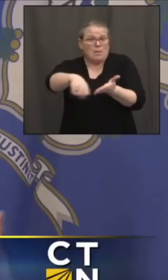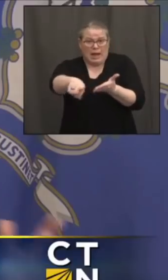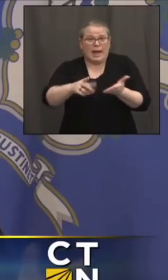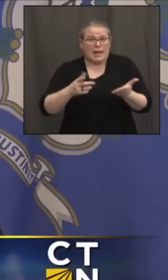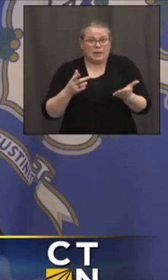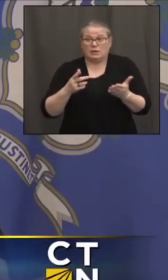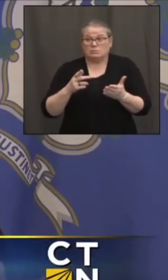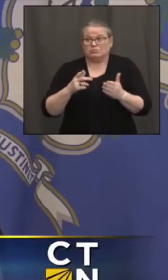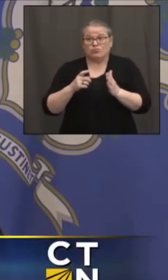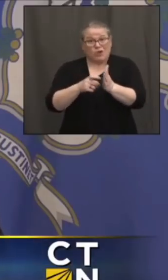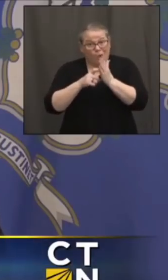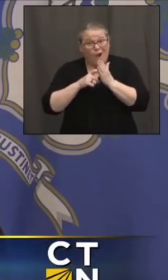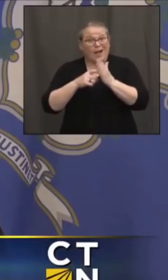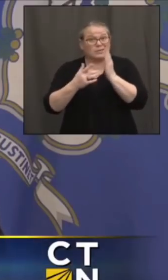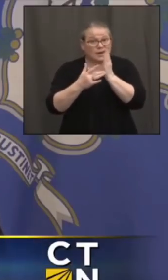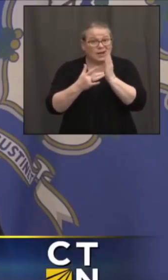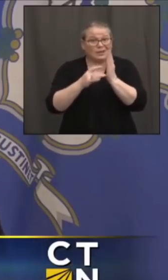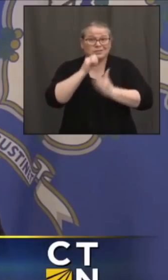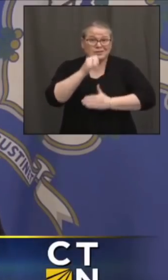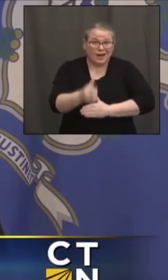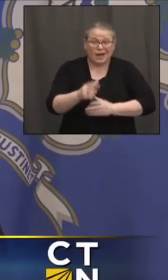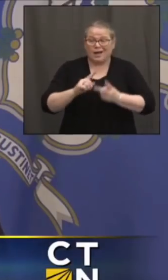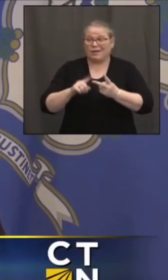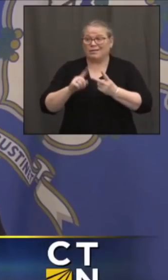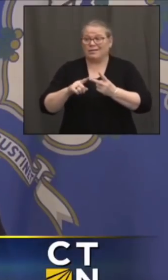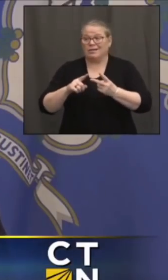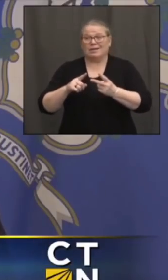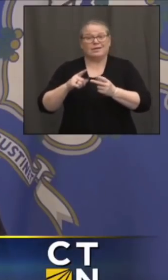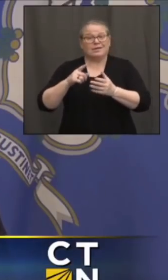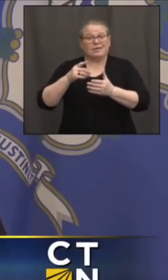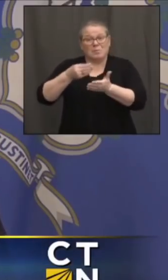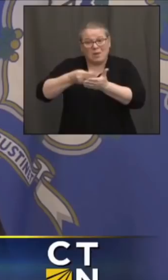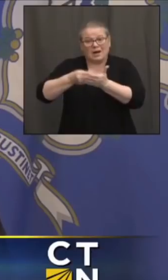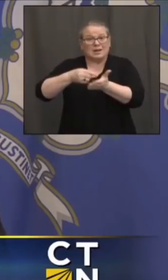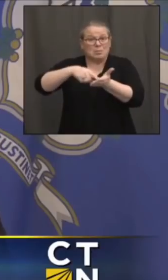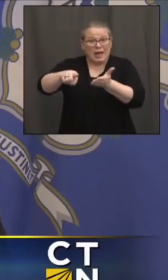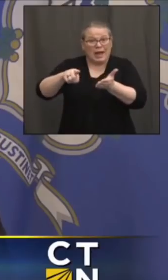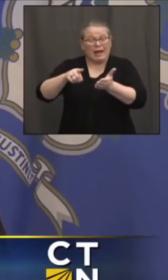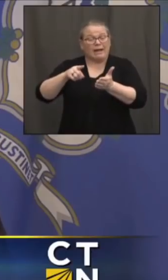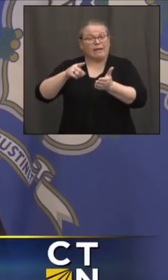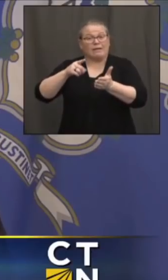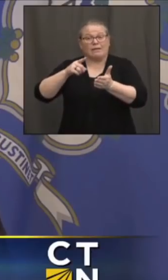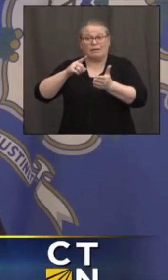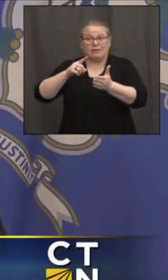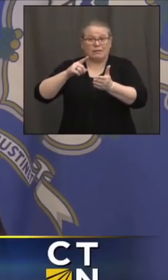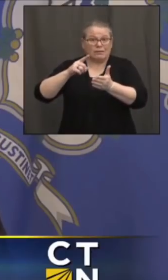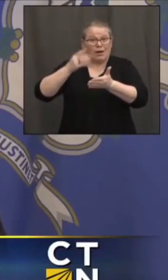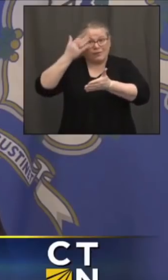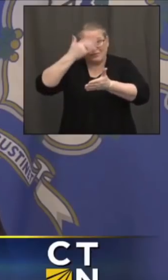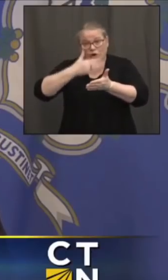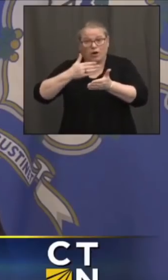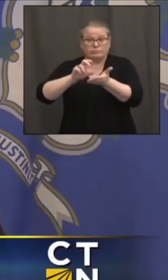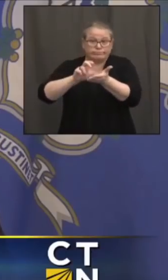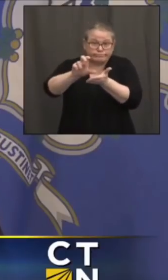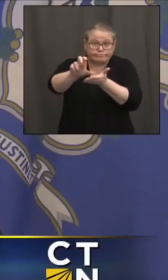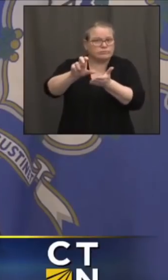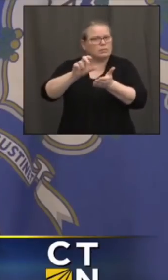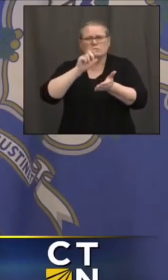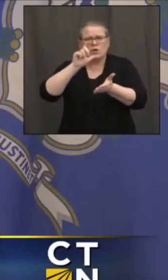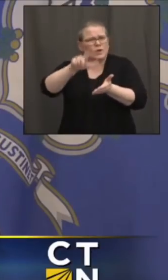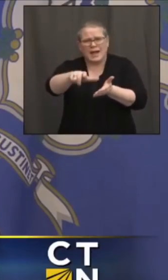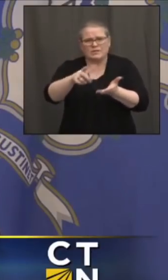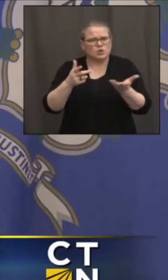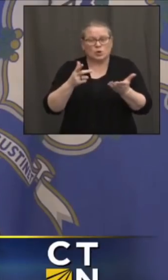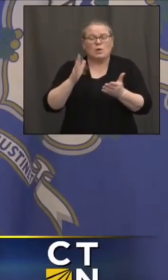new technology, doesn't require a lot of capital costs. We can get it done pretty quickly. It would raise real money that we need to